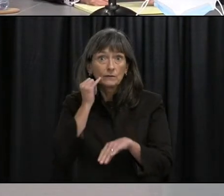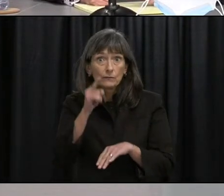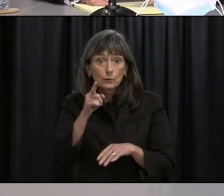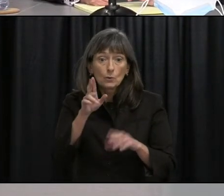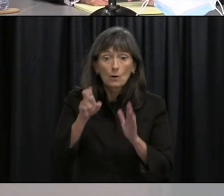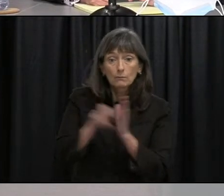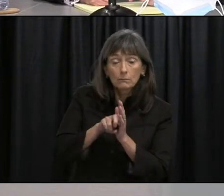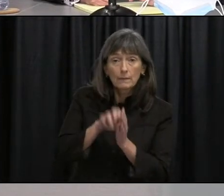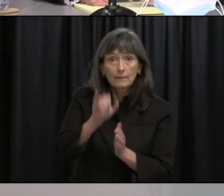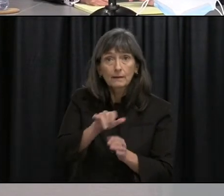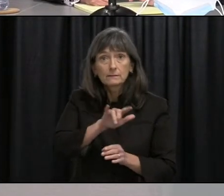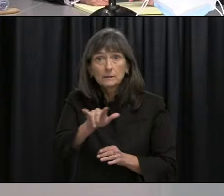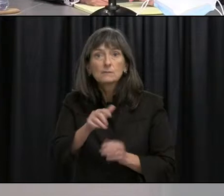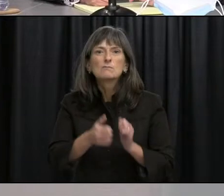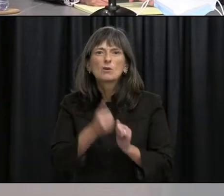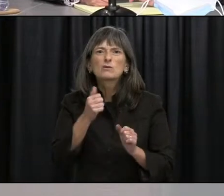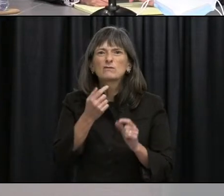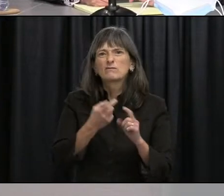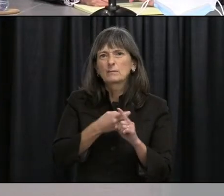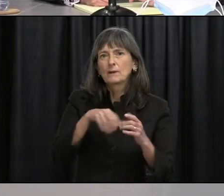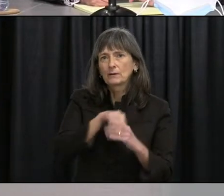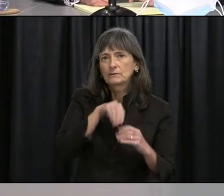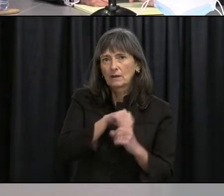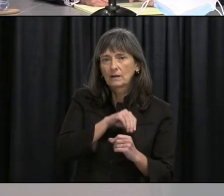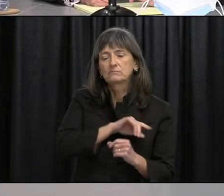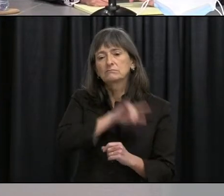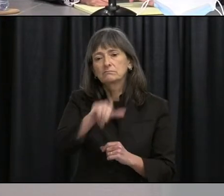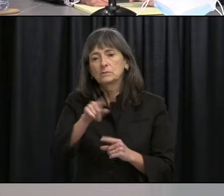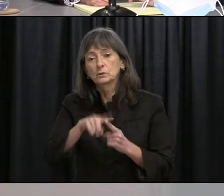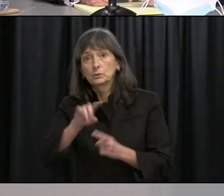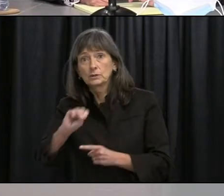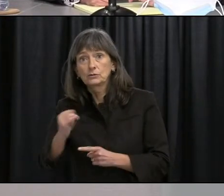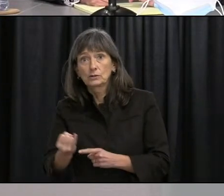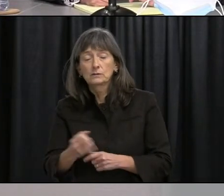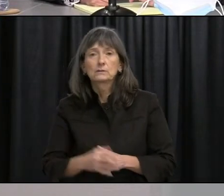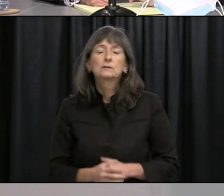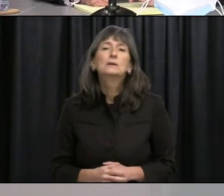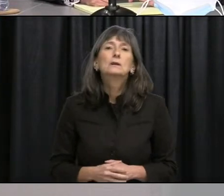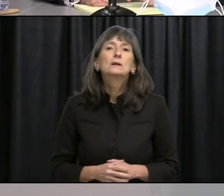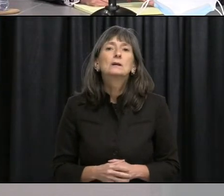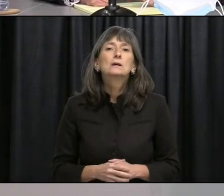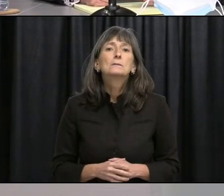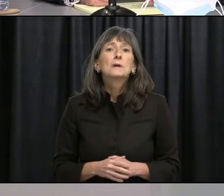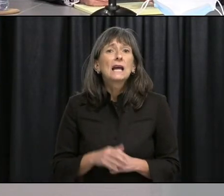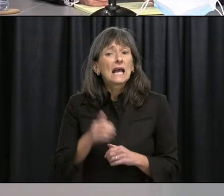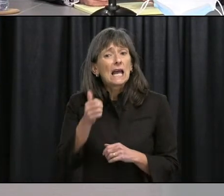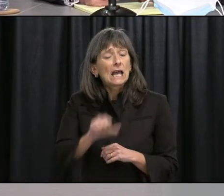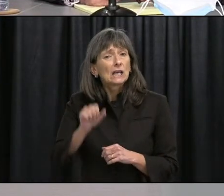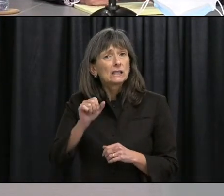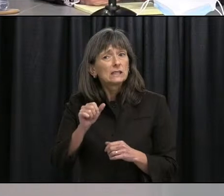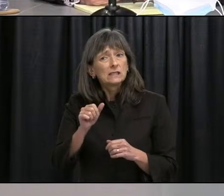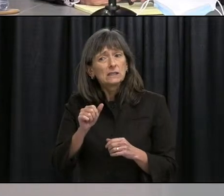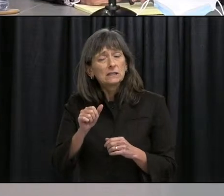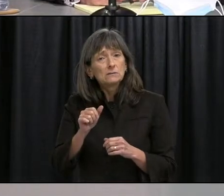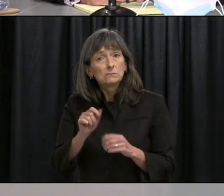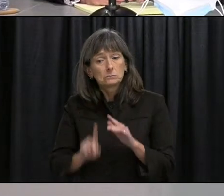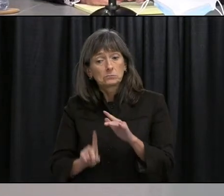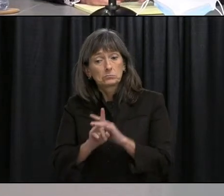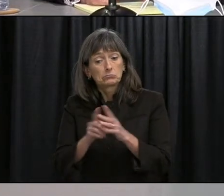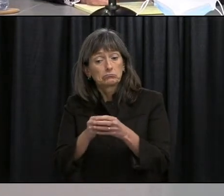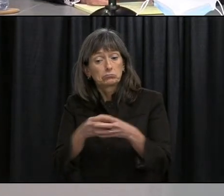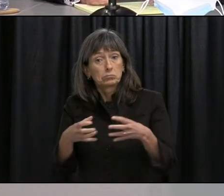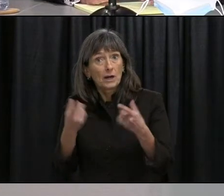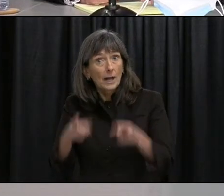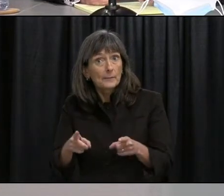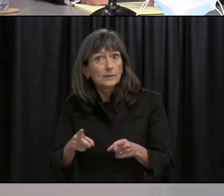John's. Has there been any documented cases of COVID spread on flights arriving in the province? Any spread of them on